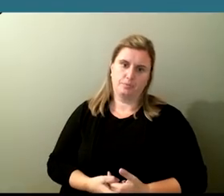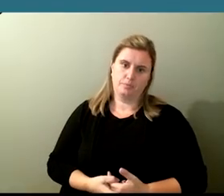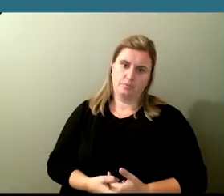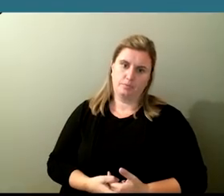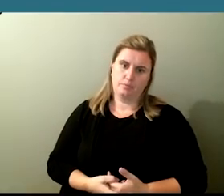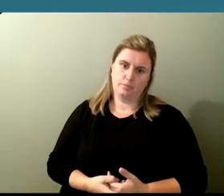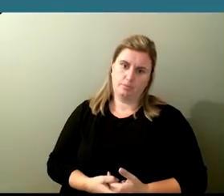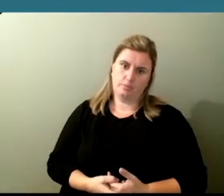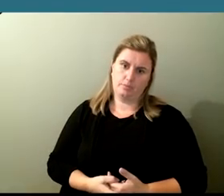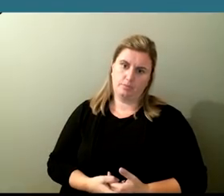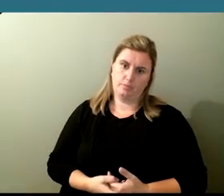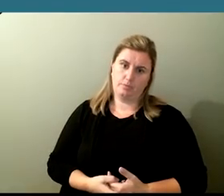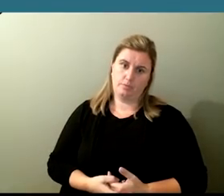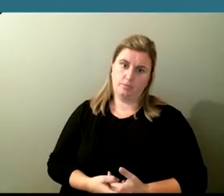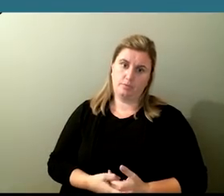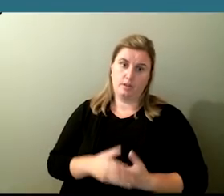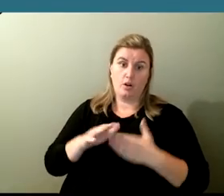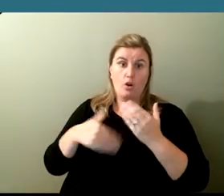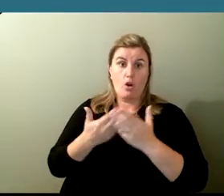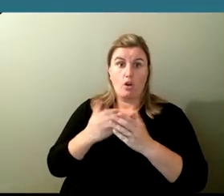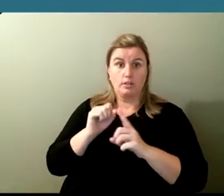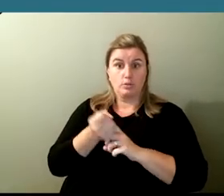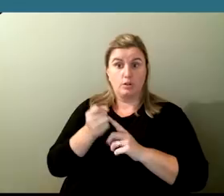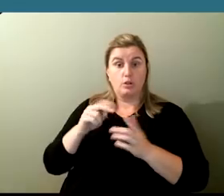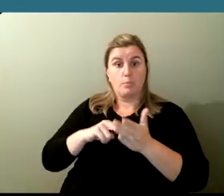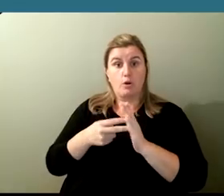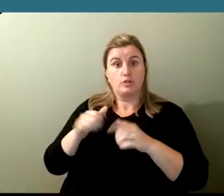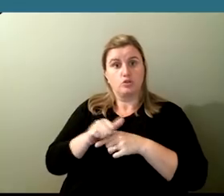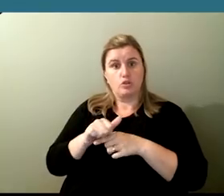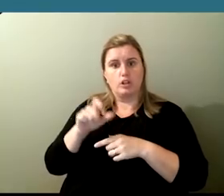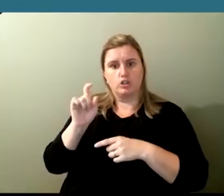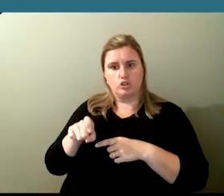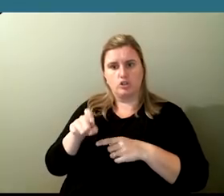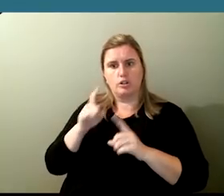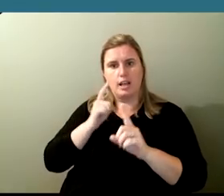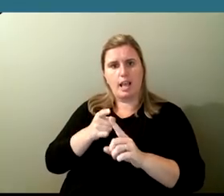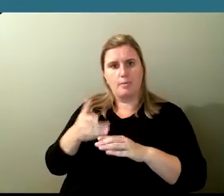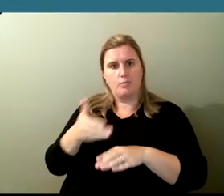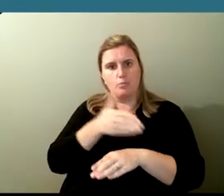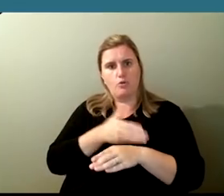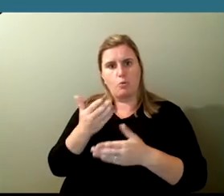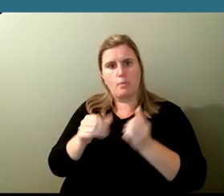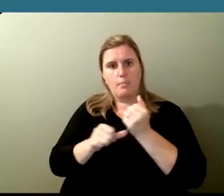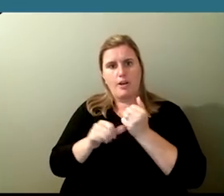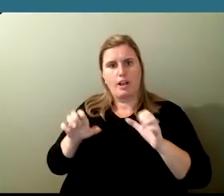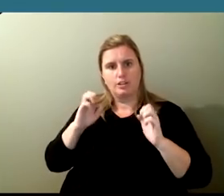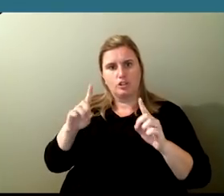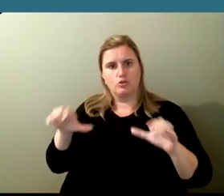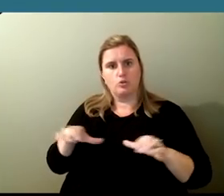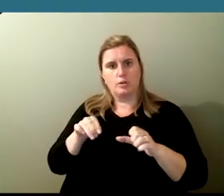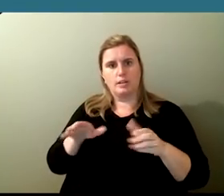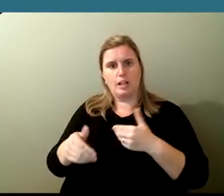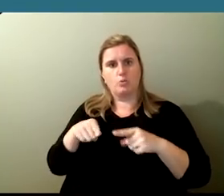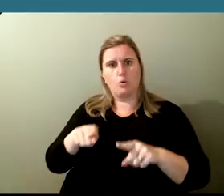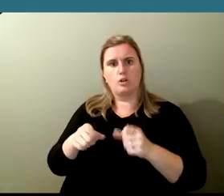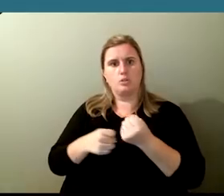So of course, in all cases, the purpose of training should aim at improving what paraeducators do in the classroom when supporting students with